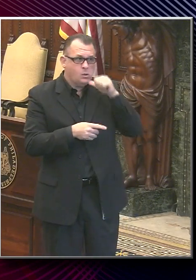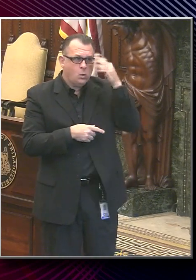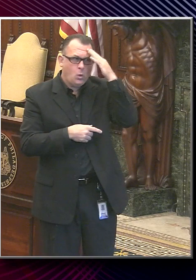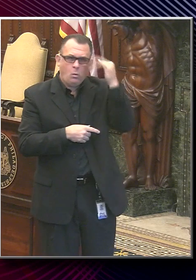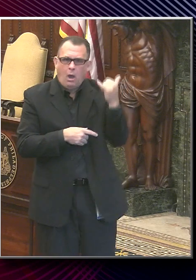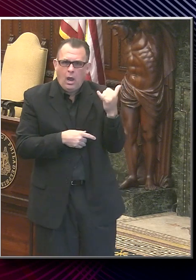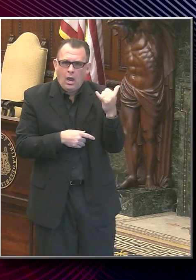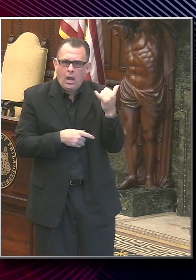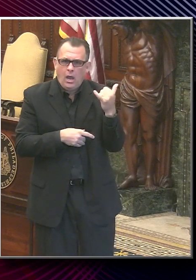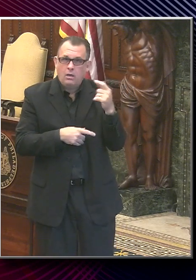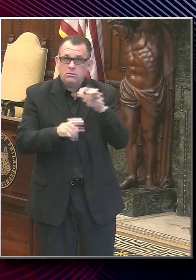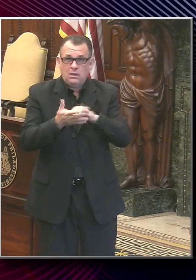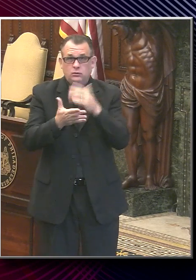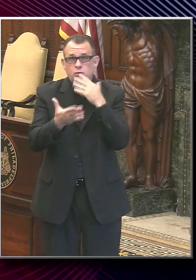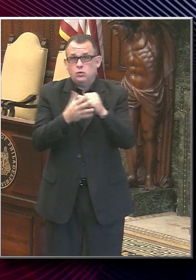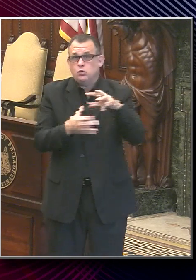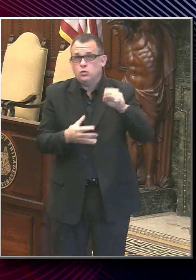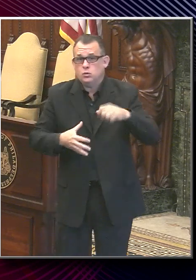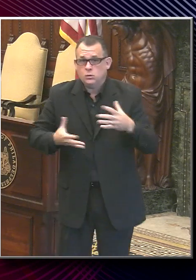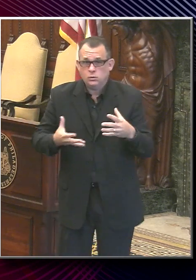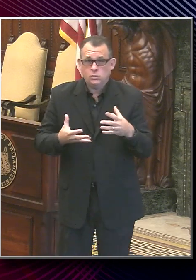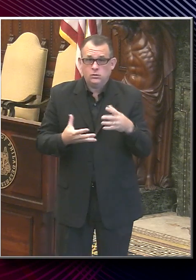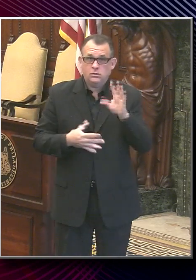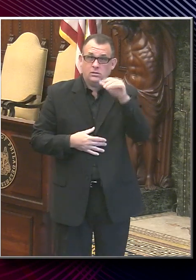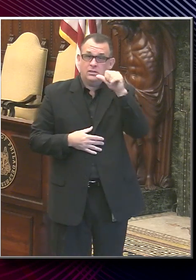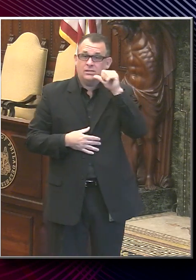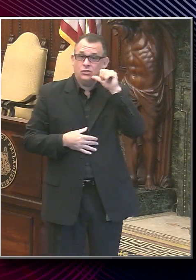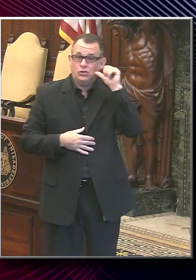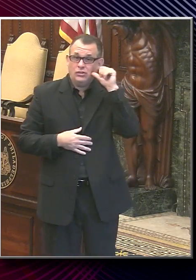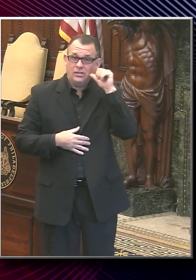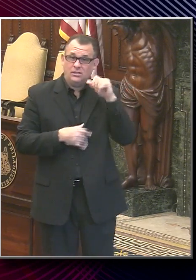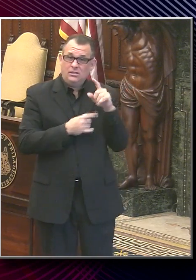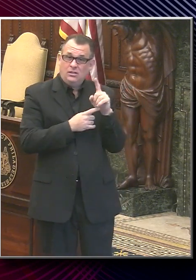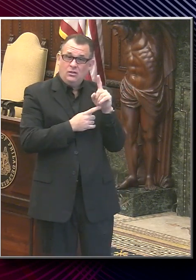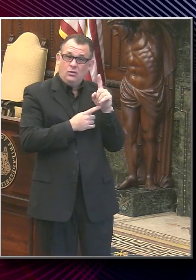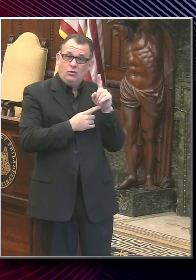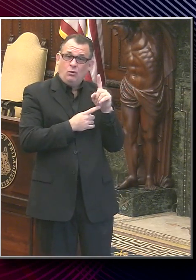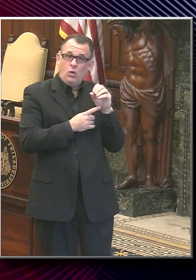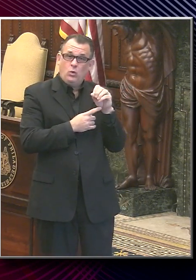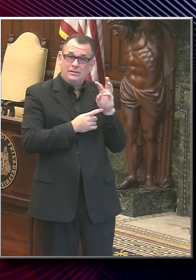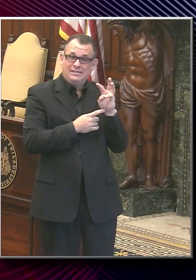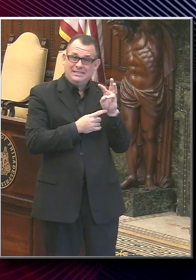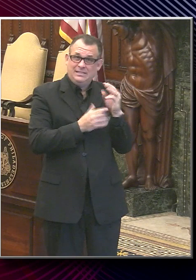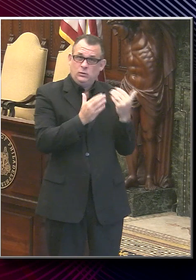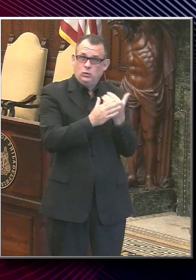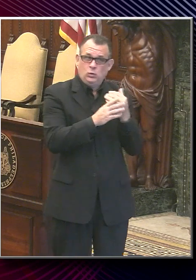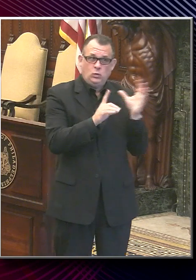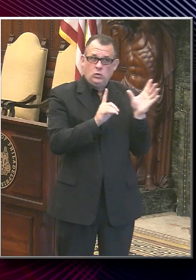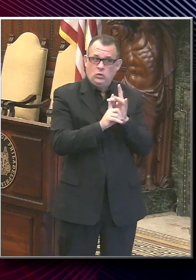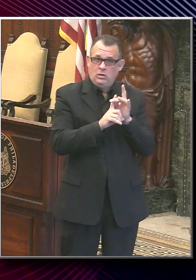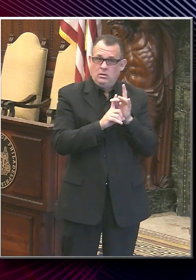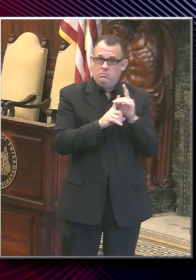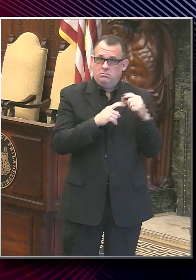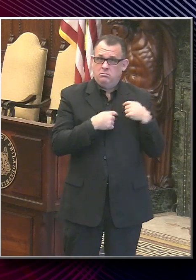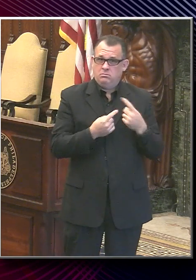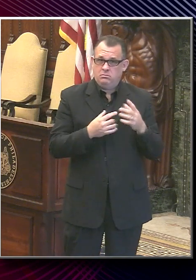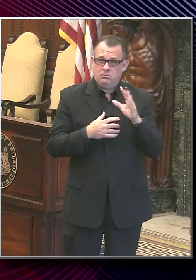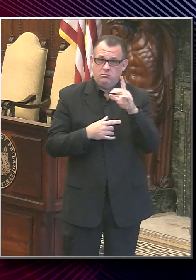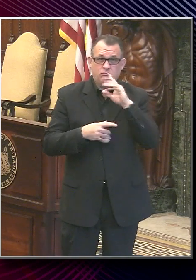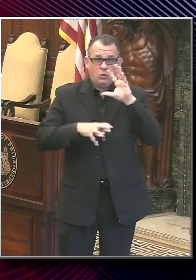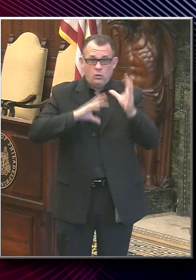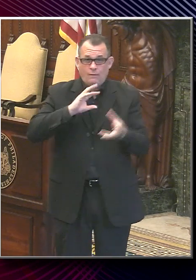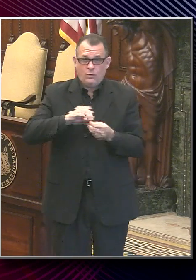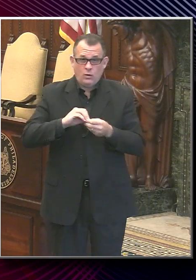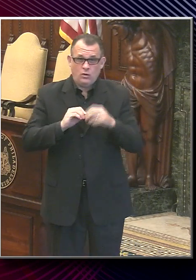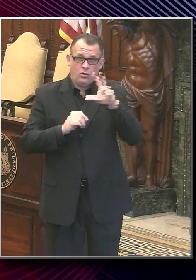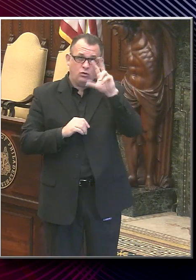So here are the numbers. Since this time yesterday, we've identified 106 new cases of the coronavirus infection in Philadelphia residents, bringing us to a total